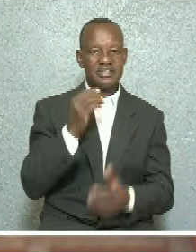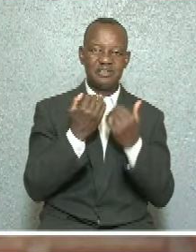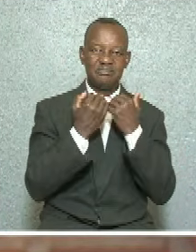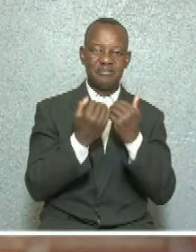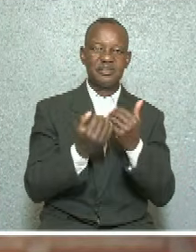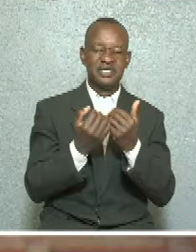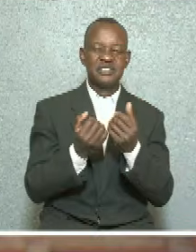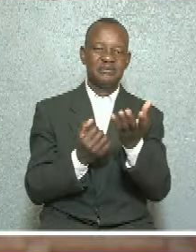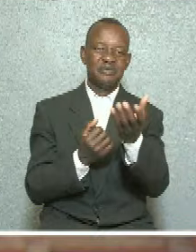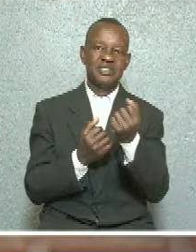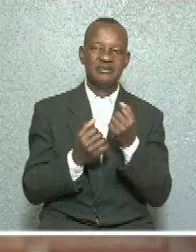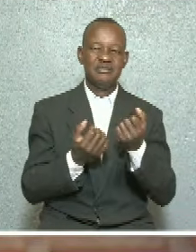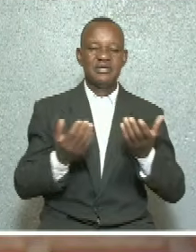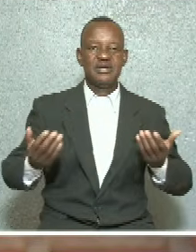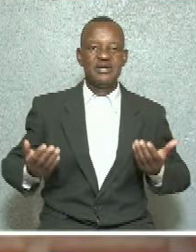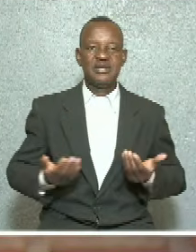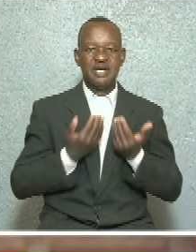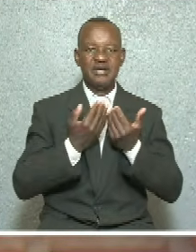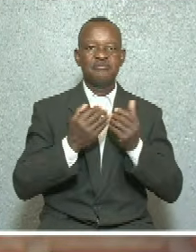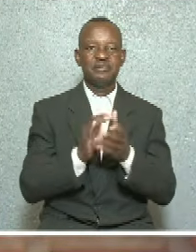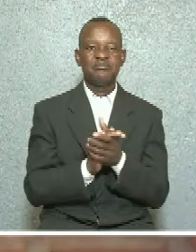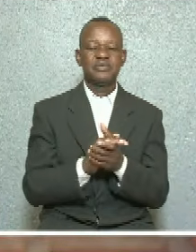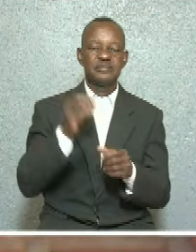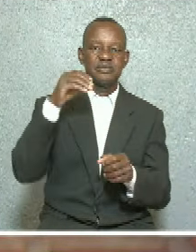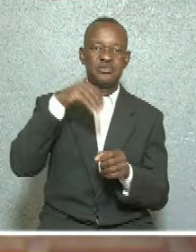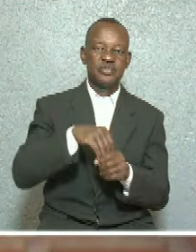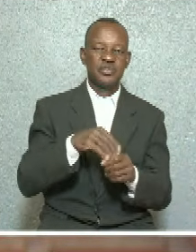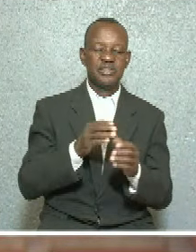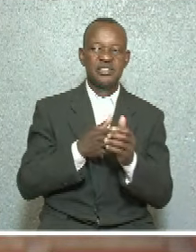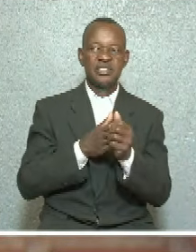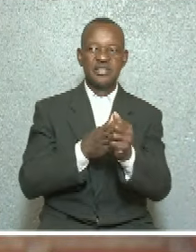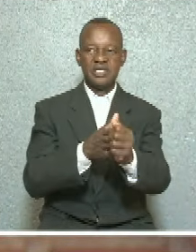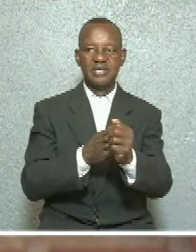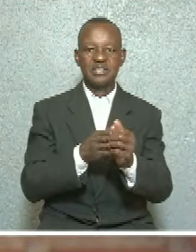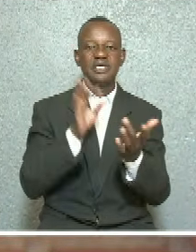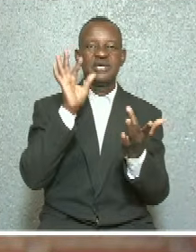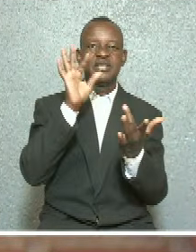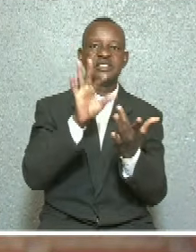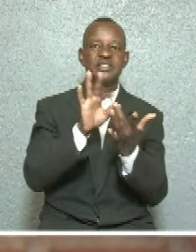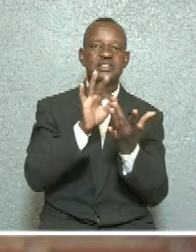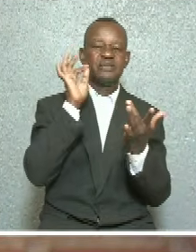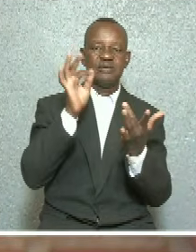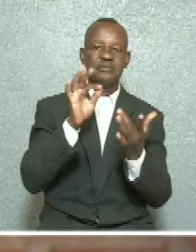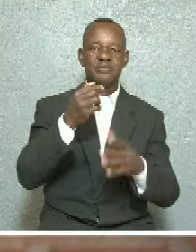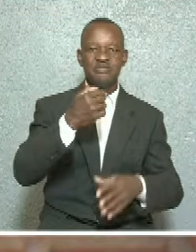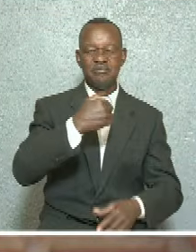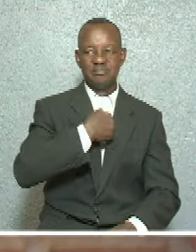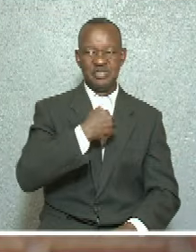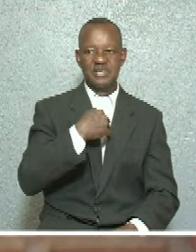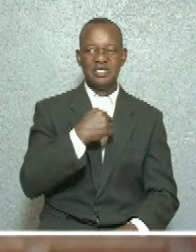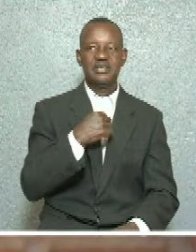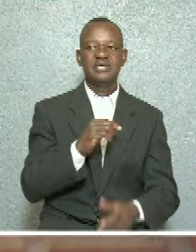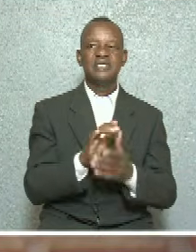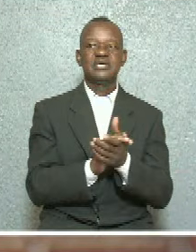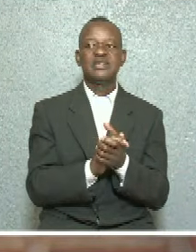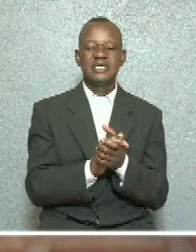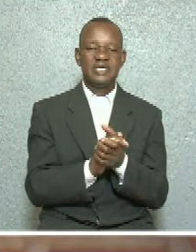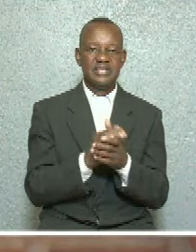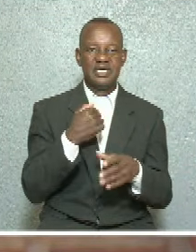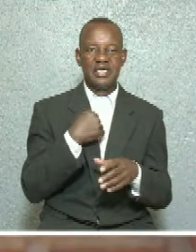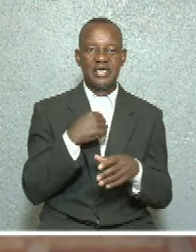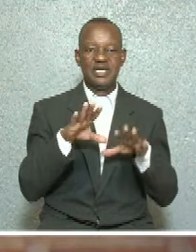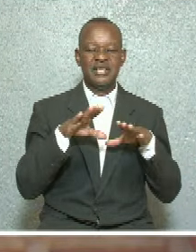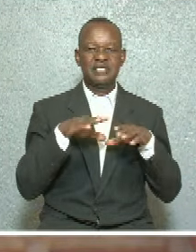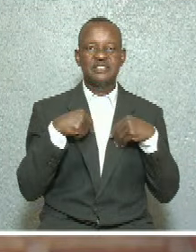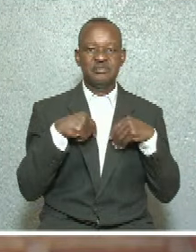leadership. Perhaps he saw something in me and he thought I could take that role, and I did.